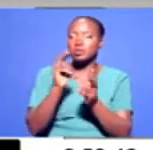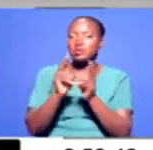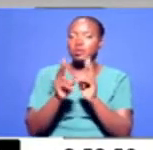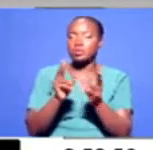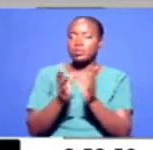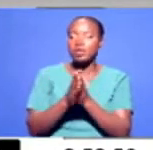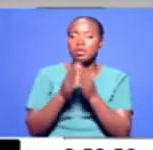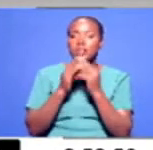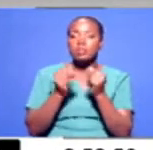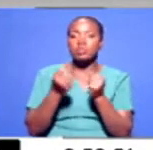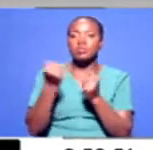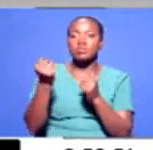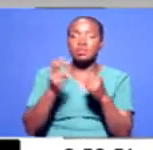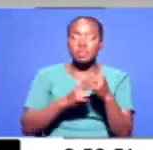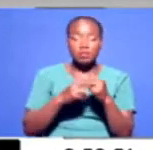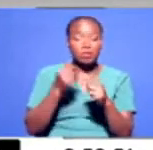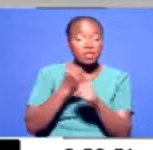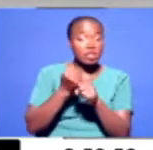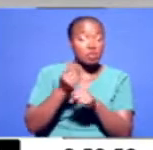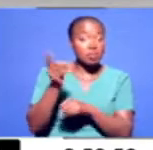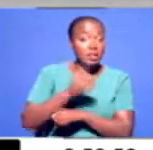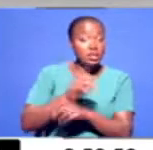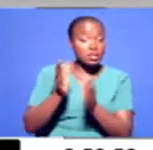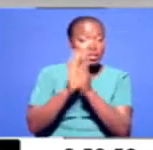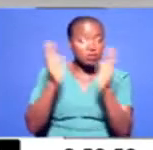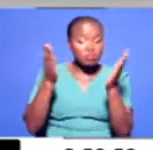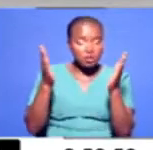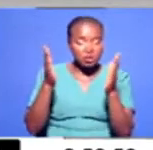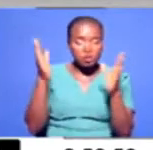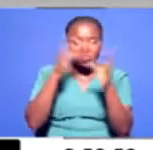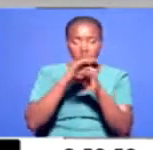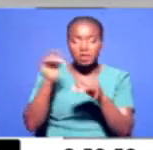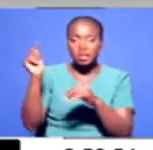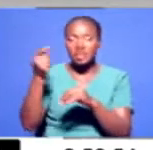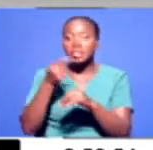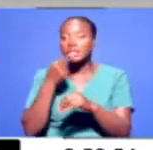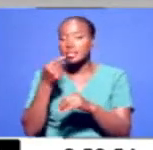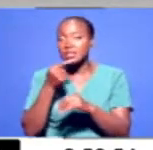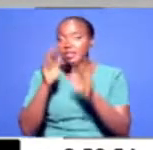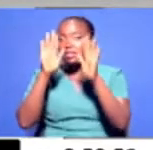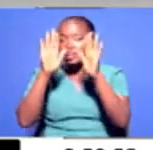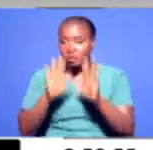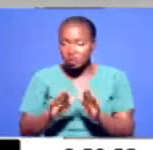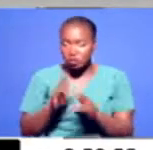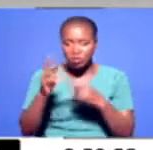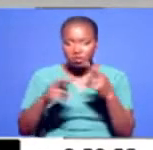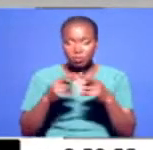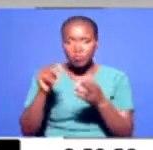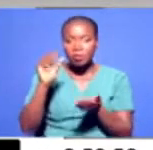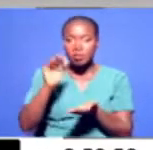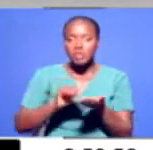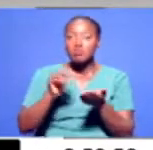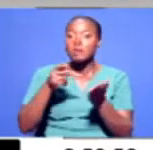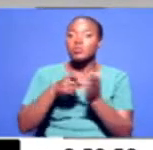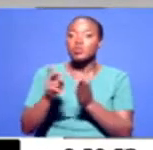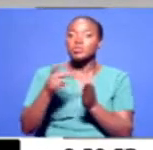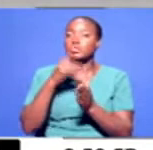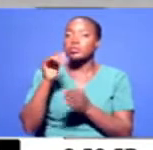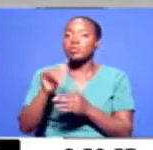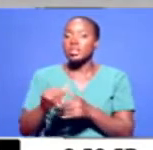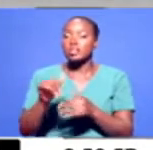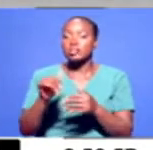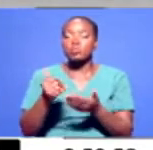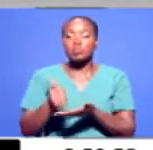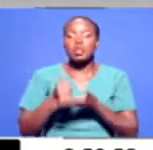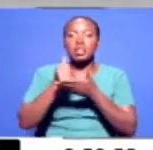the 57th Labor Day celebrations, President Kenyatta said it is critical to review the minimum wages so as to cushion